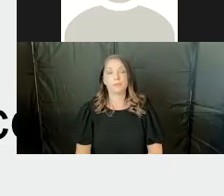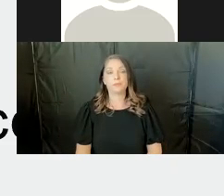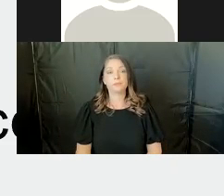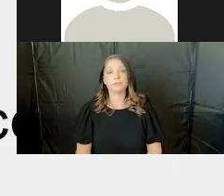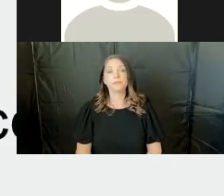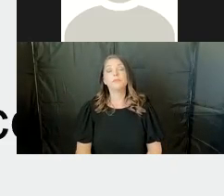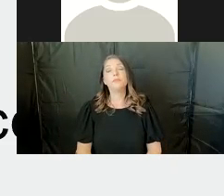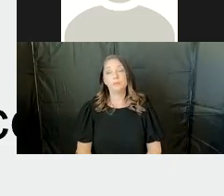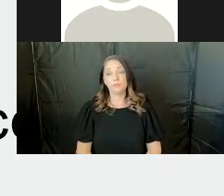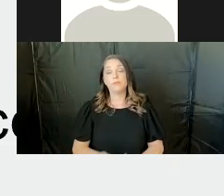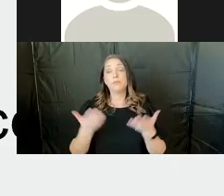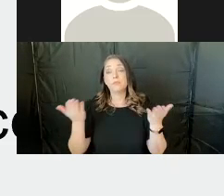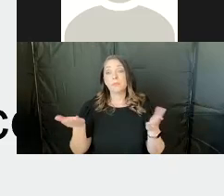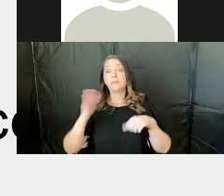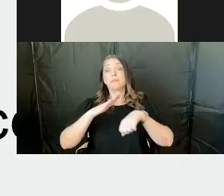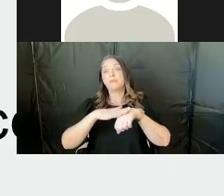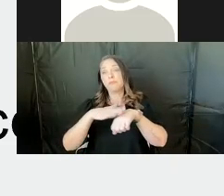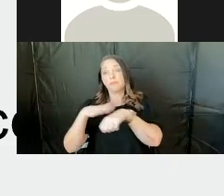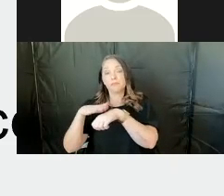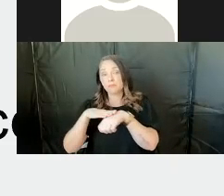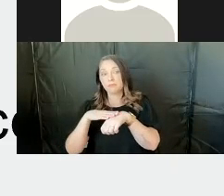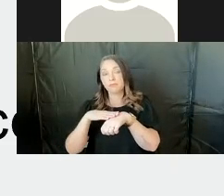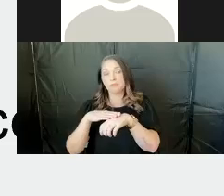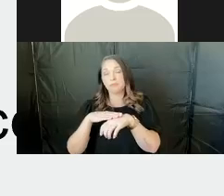Here I have some disclaimer